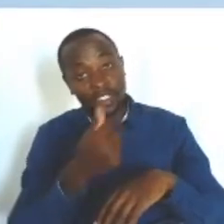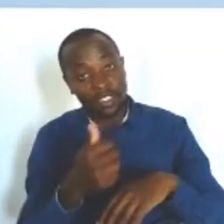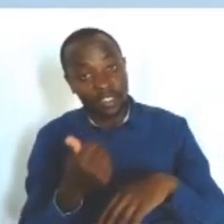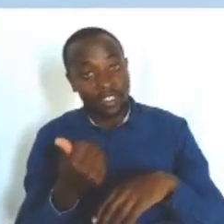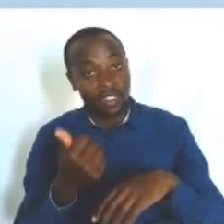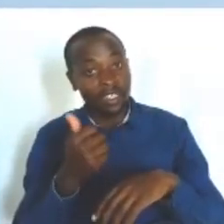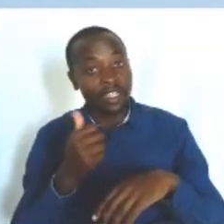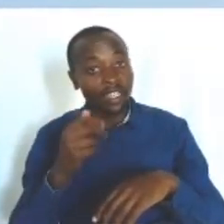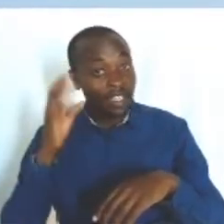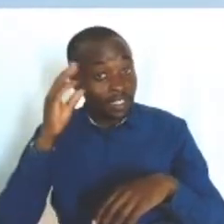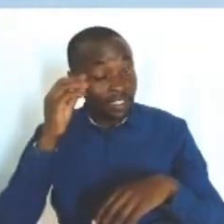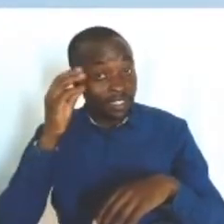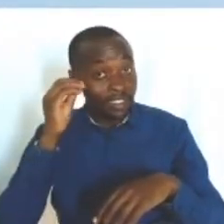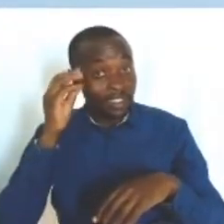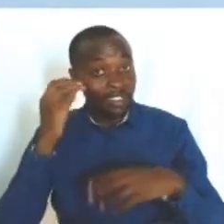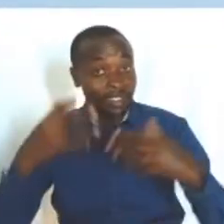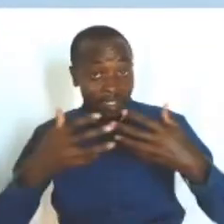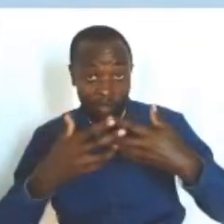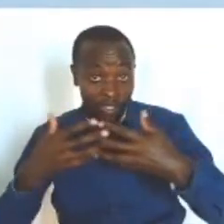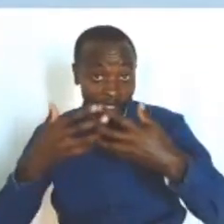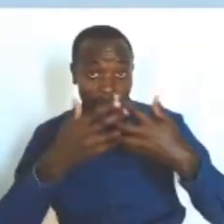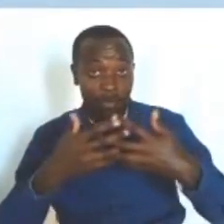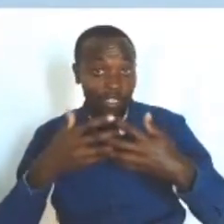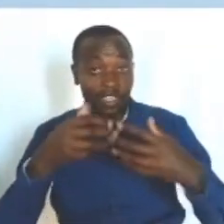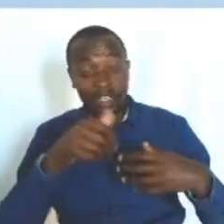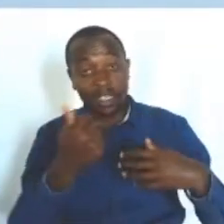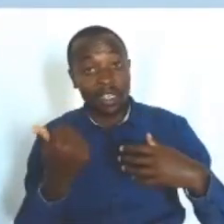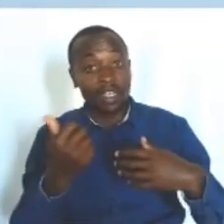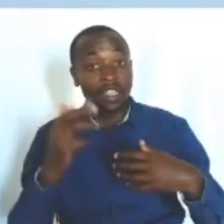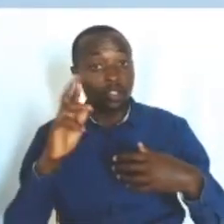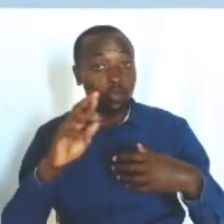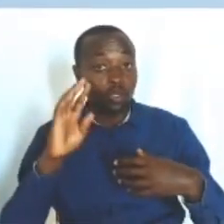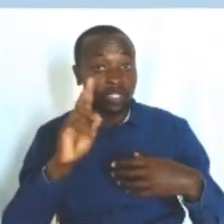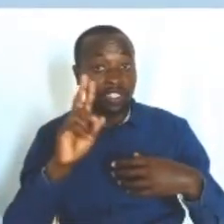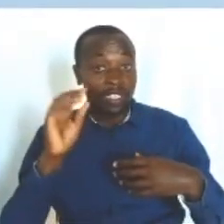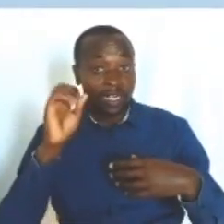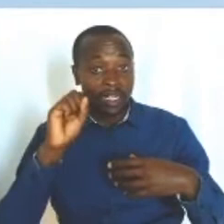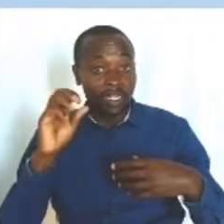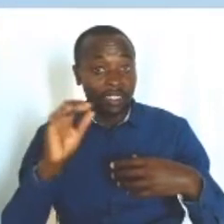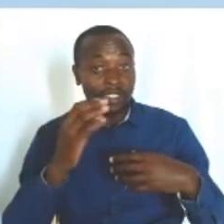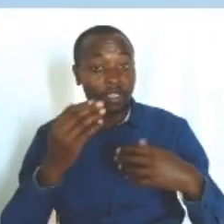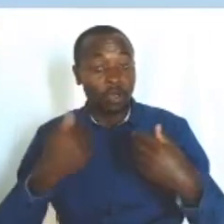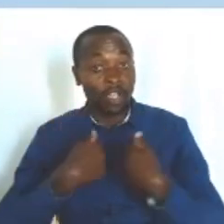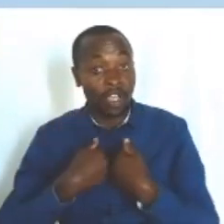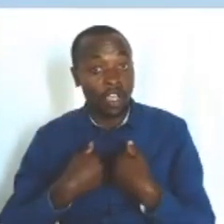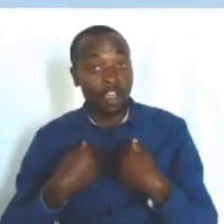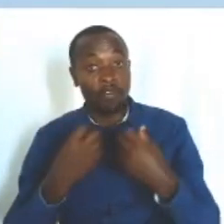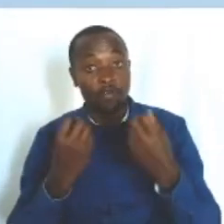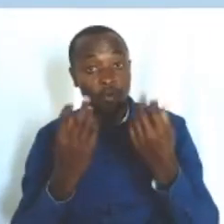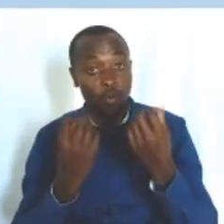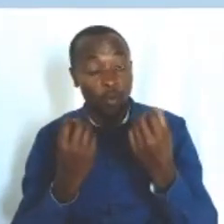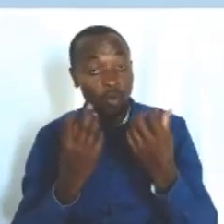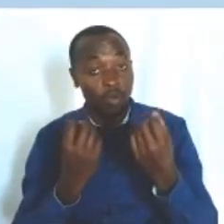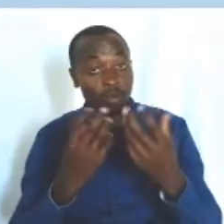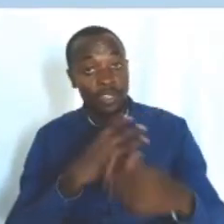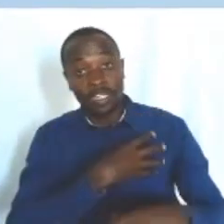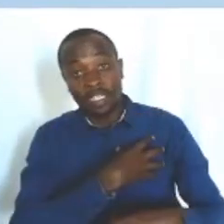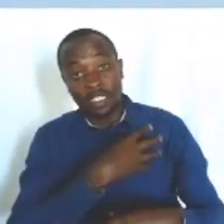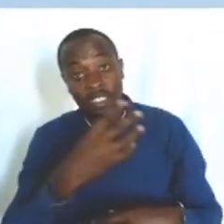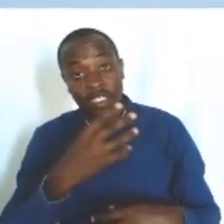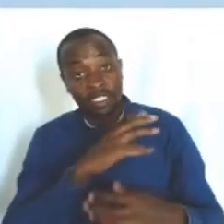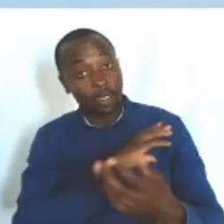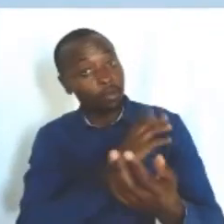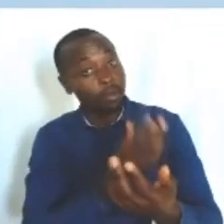are competing with the Americans. The Americans are competing with the Russians. Who will amass more wealth and power? But